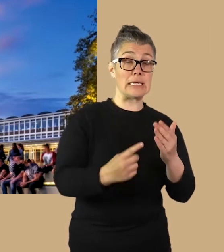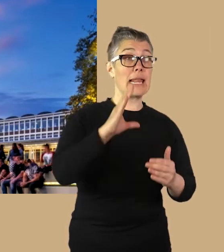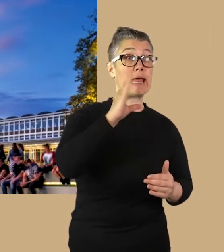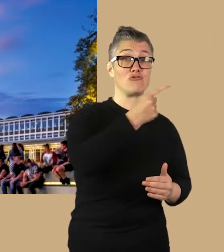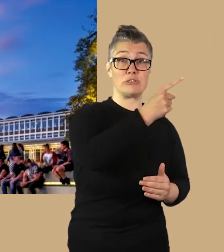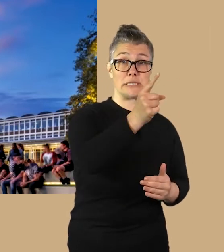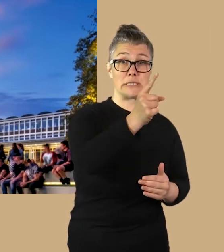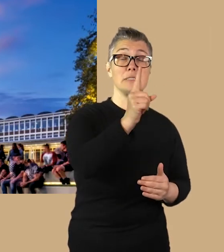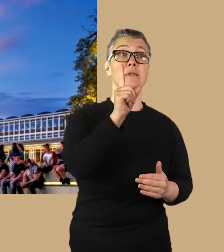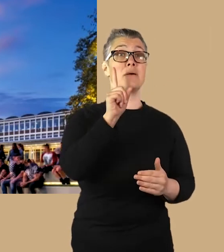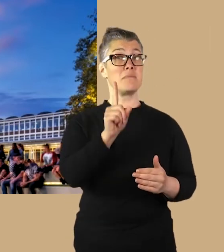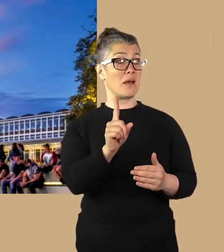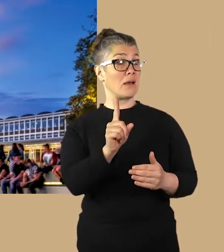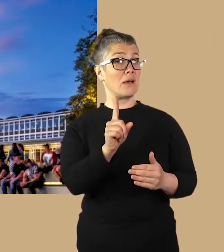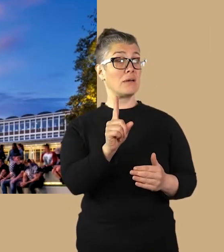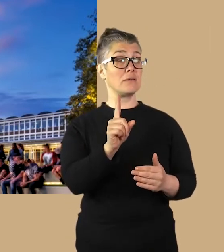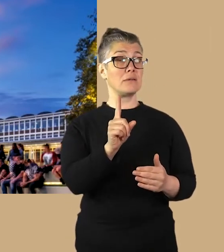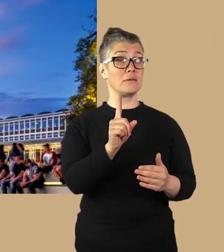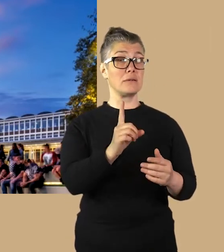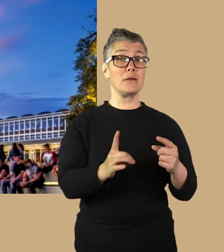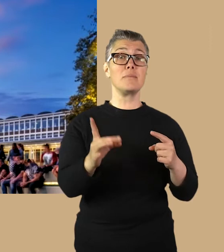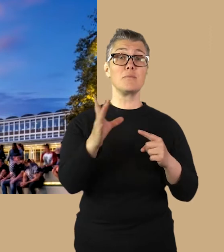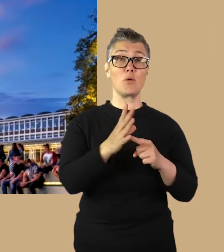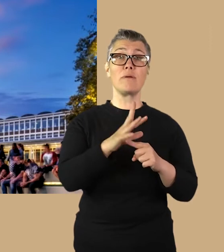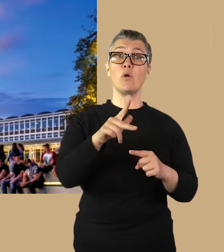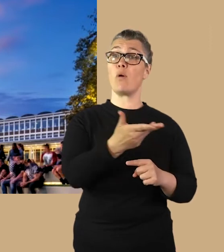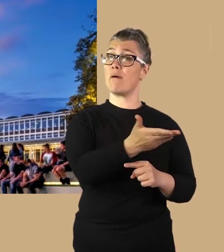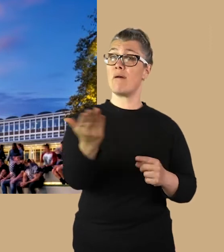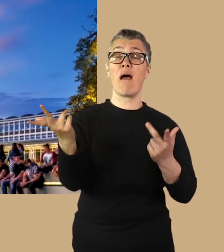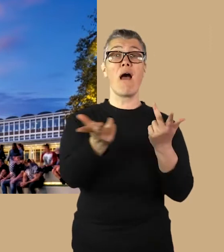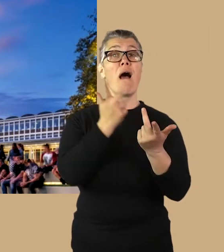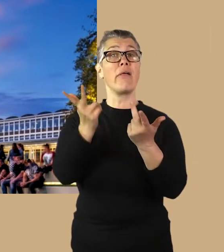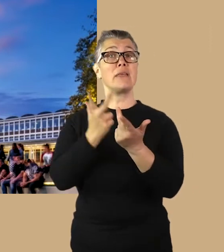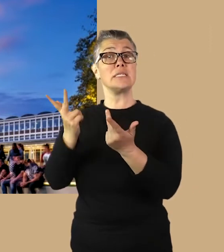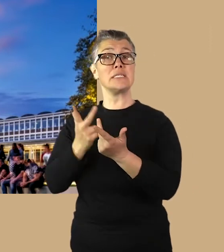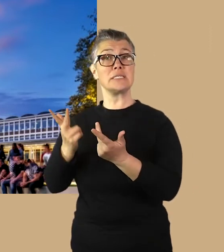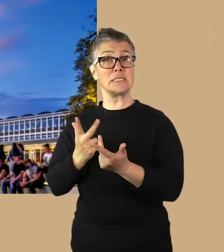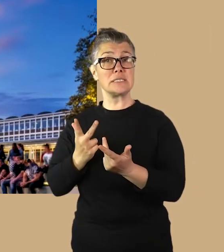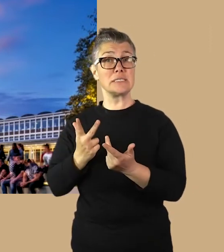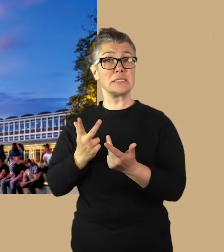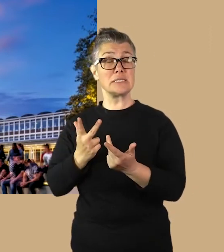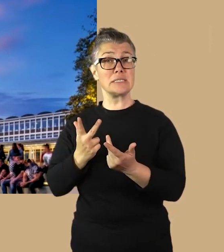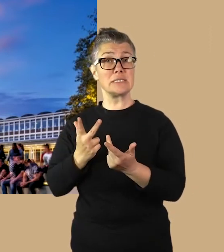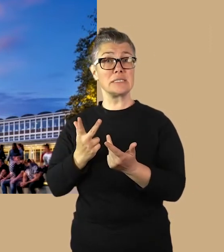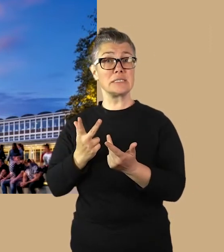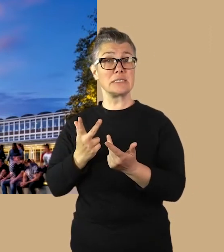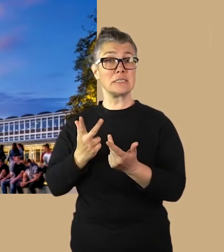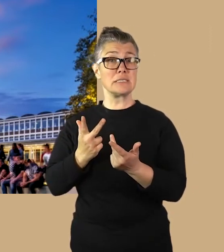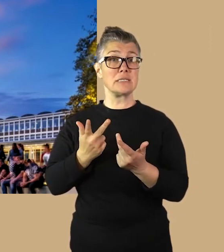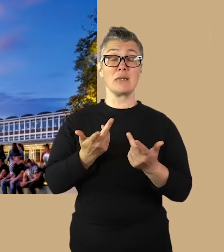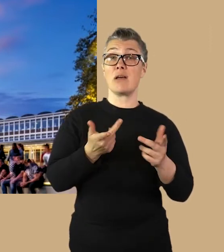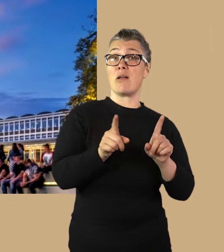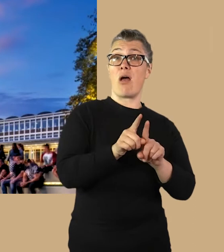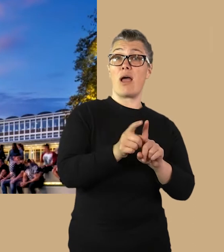lecturers but also other other facilities such as the